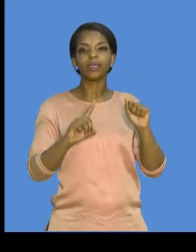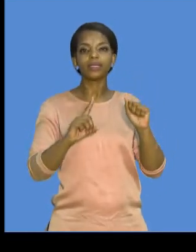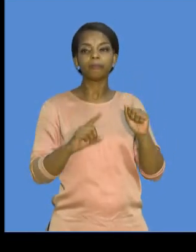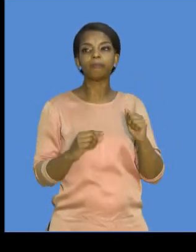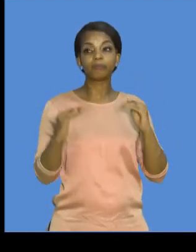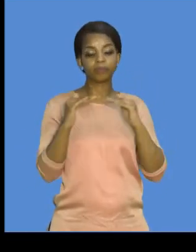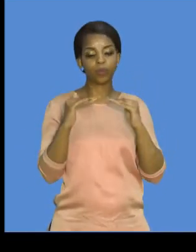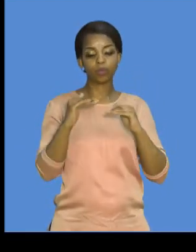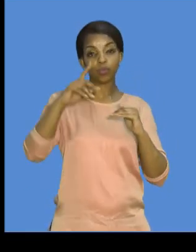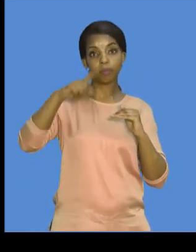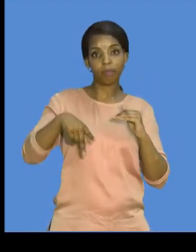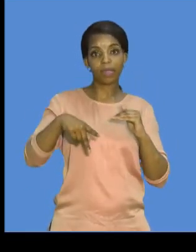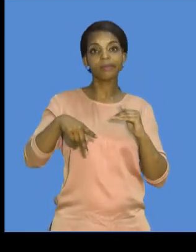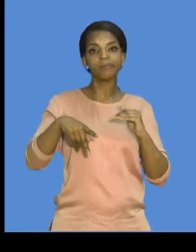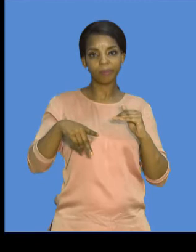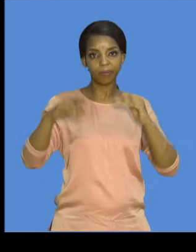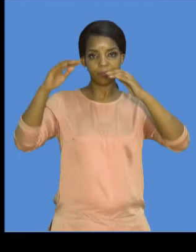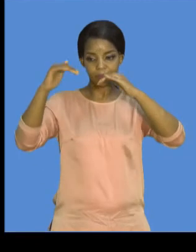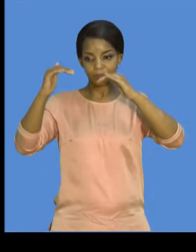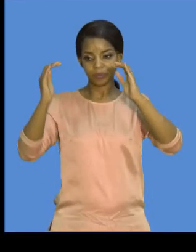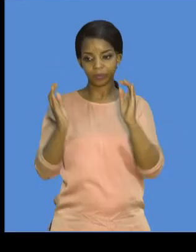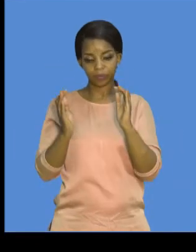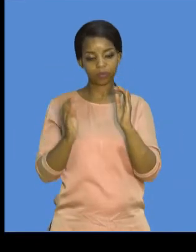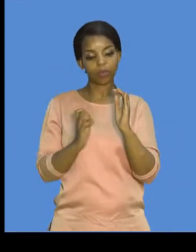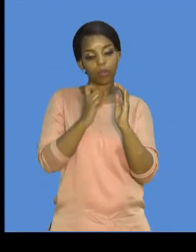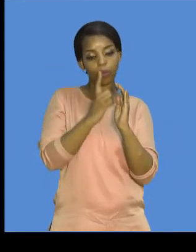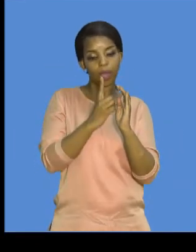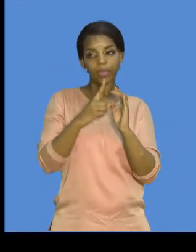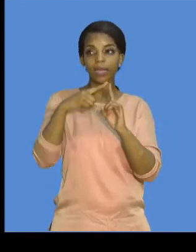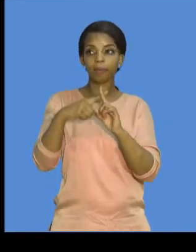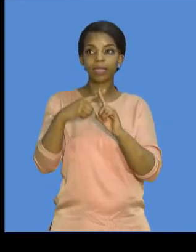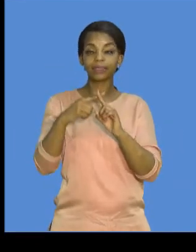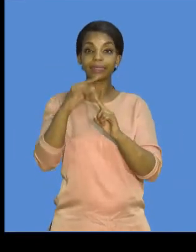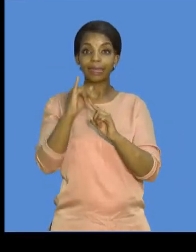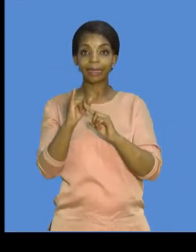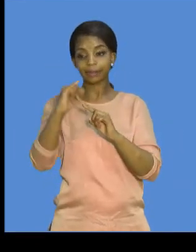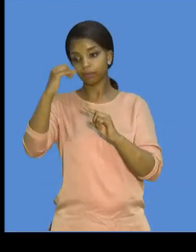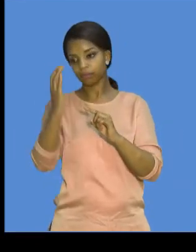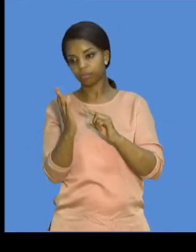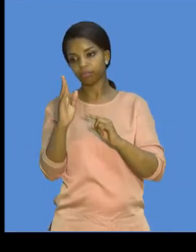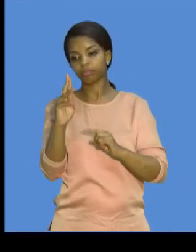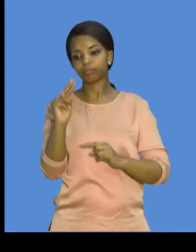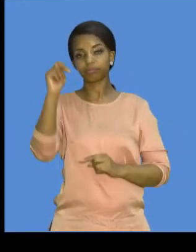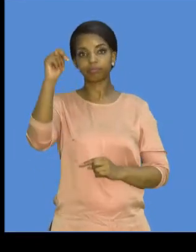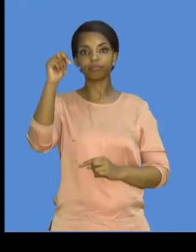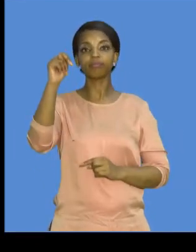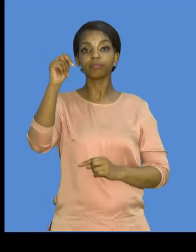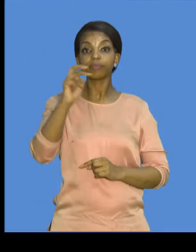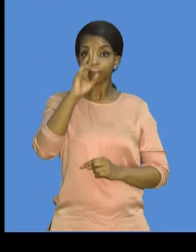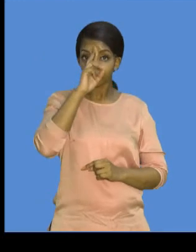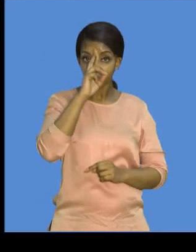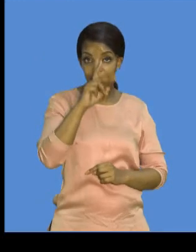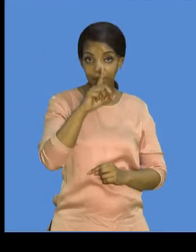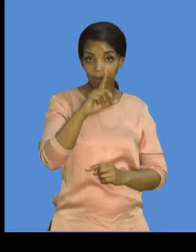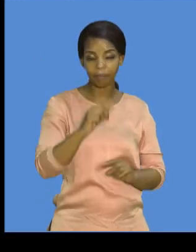P, open bracket, 1 plus I, all to the exponent of n. Remember that our A will be